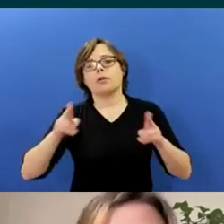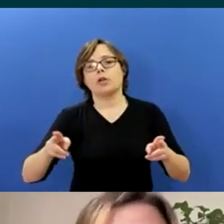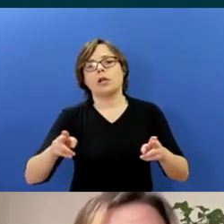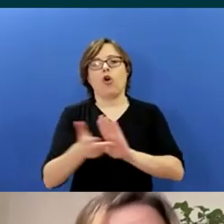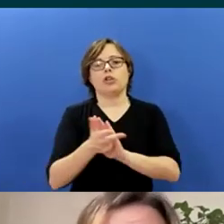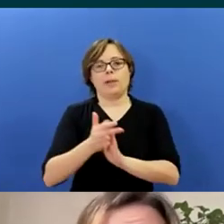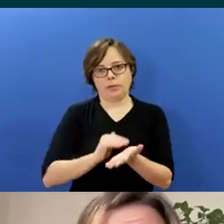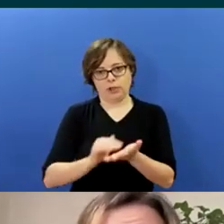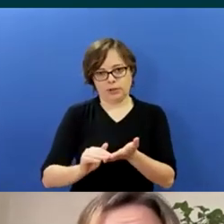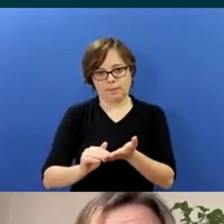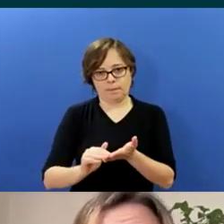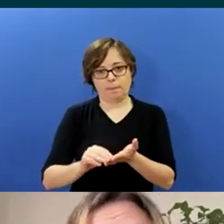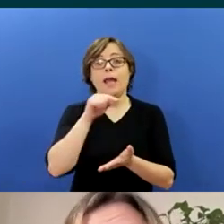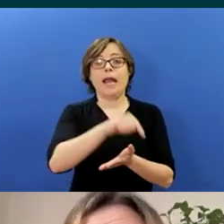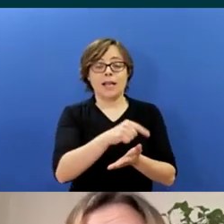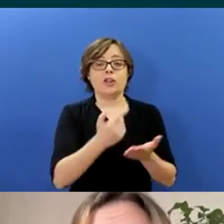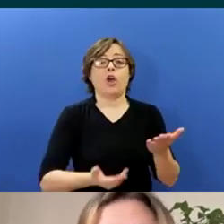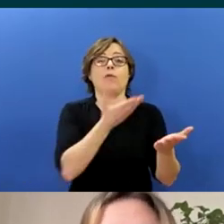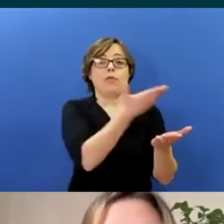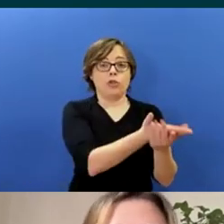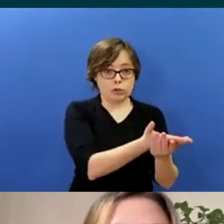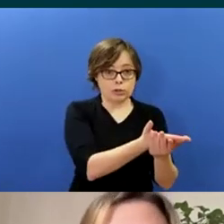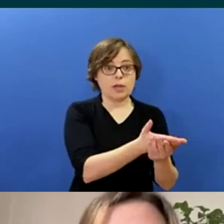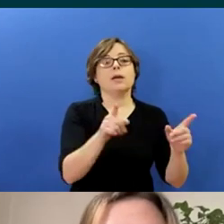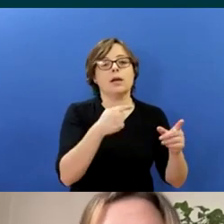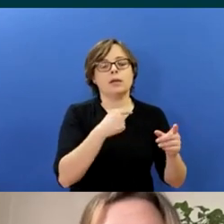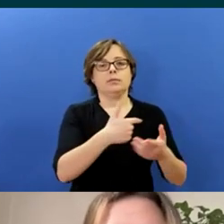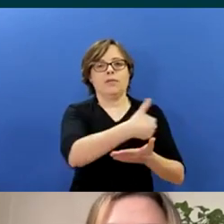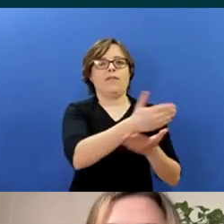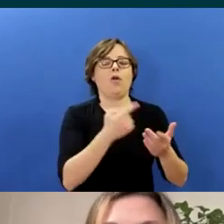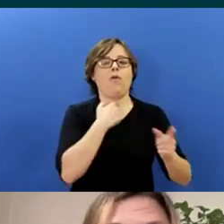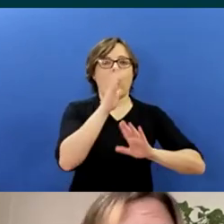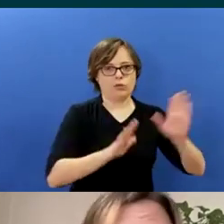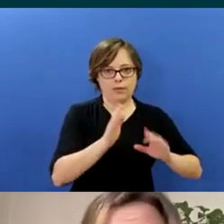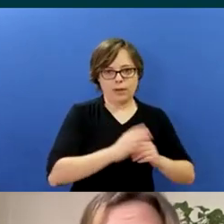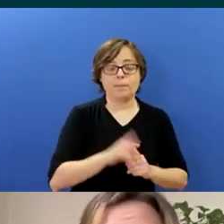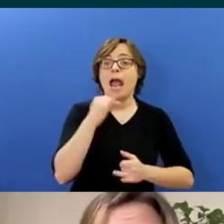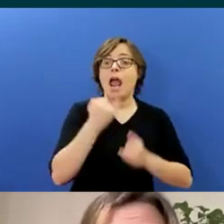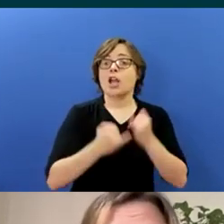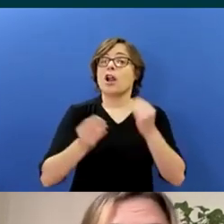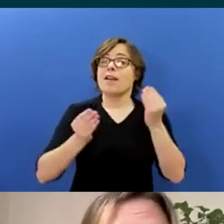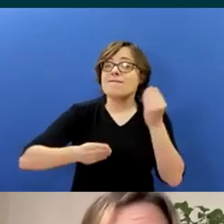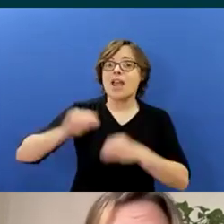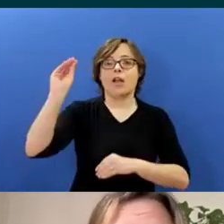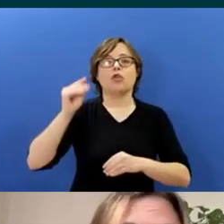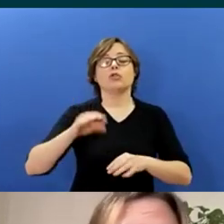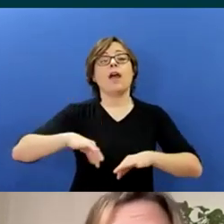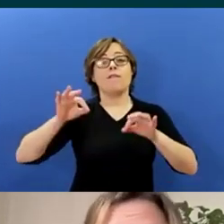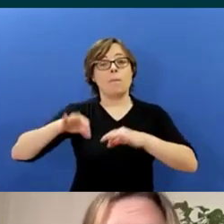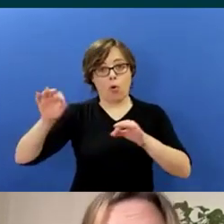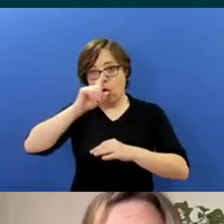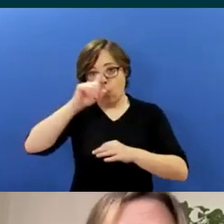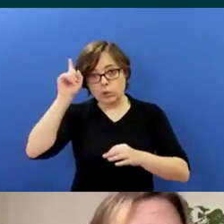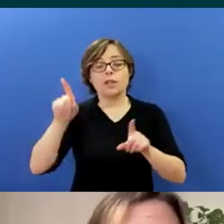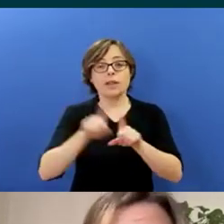a national vote. And if the majority of voters and cantons approves it, it becomes law, regardless of